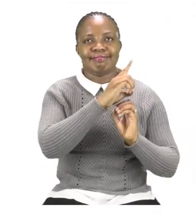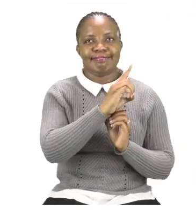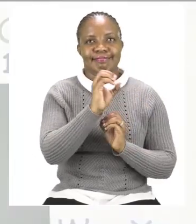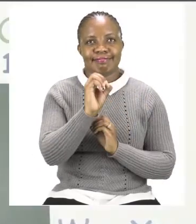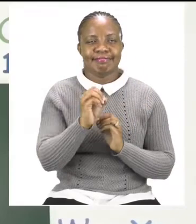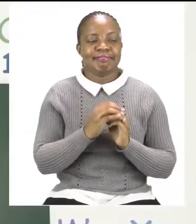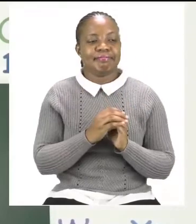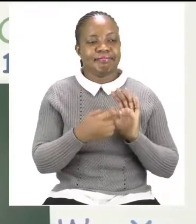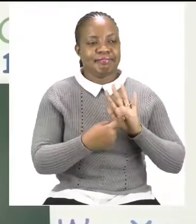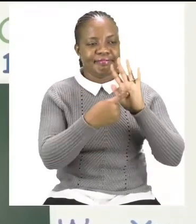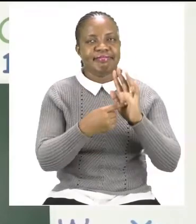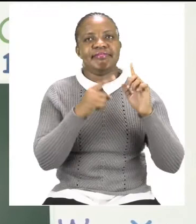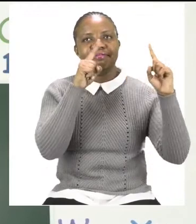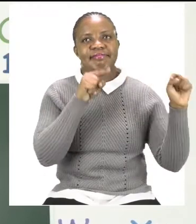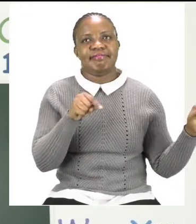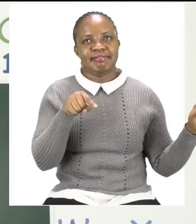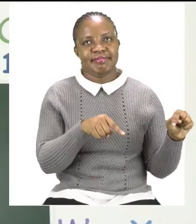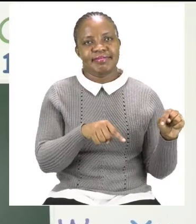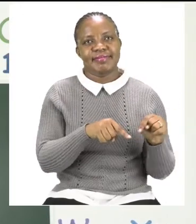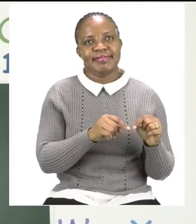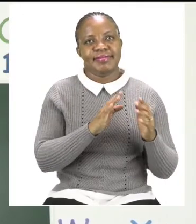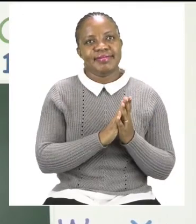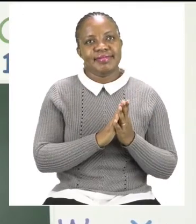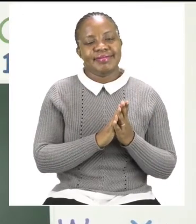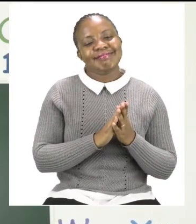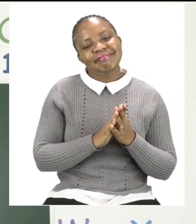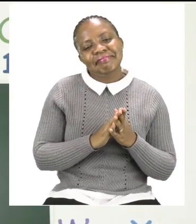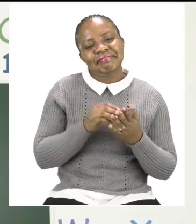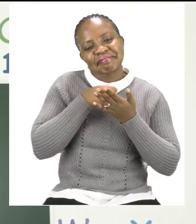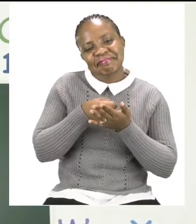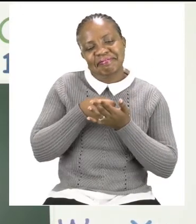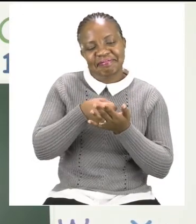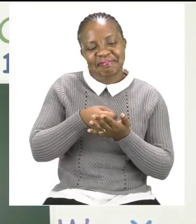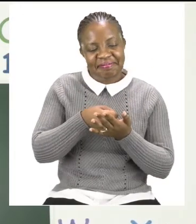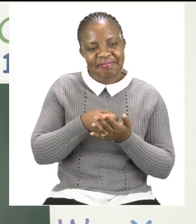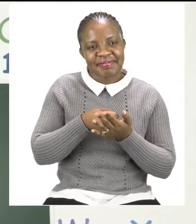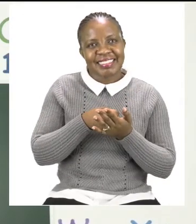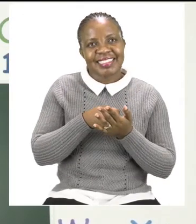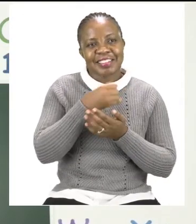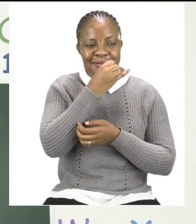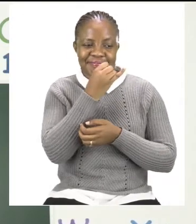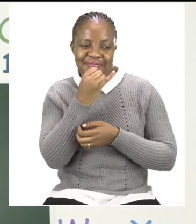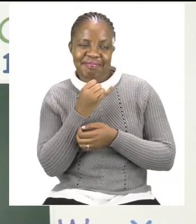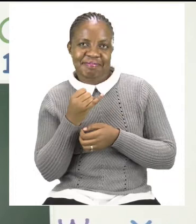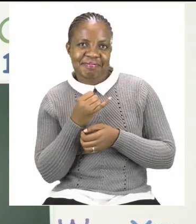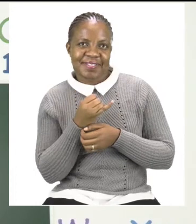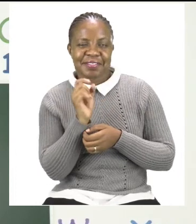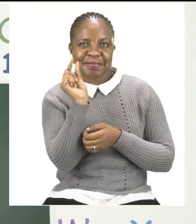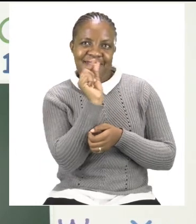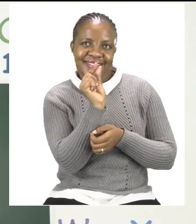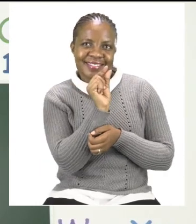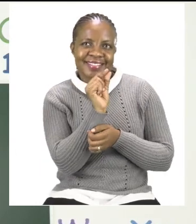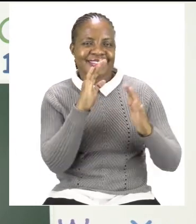board. So I have tried to build a little bit of house number 10 for you, and this is what we're going